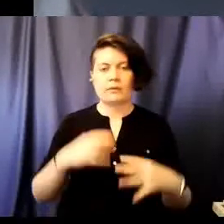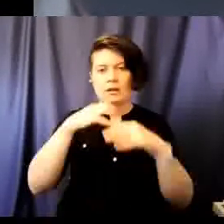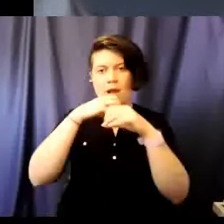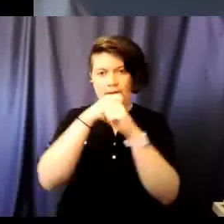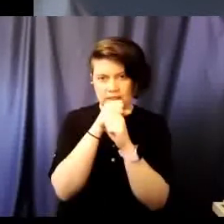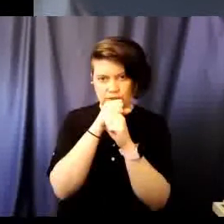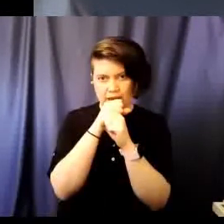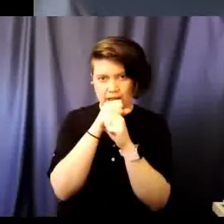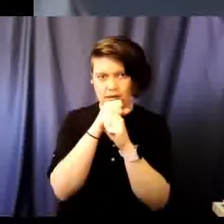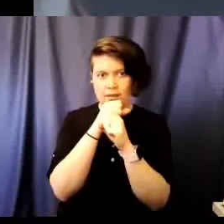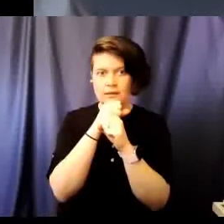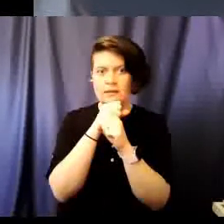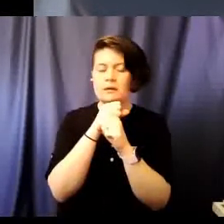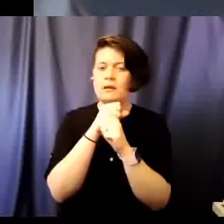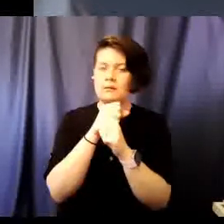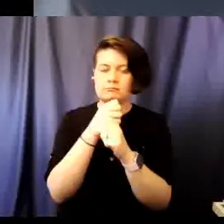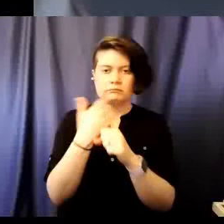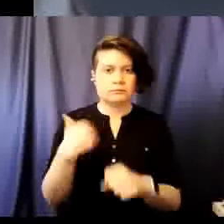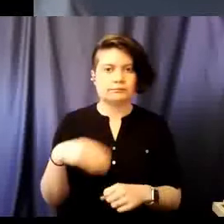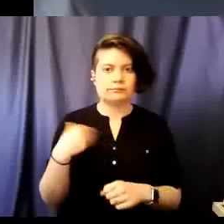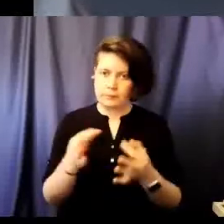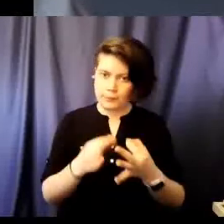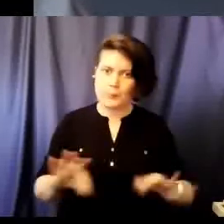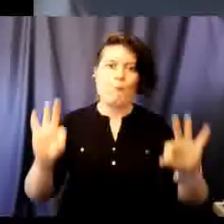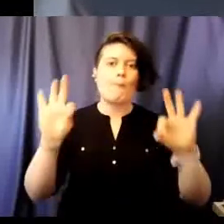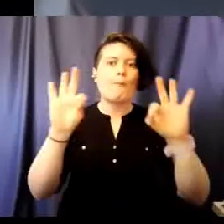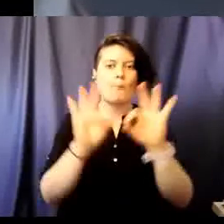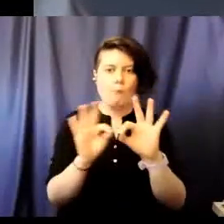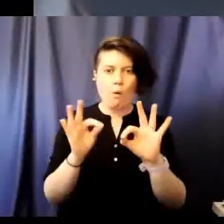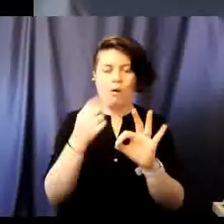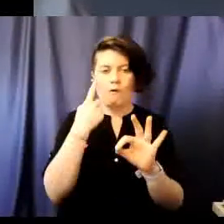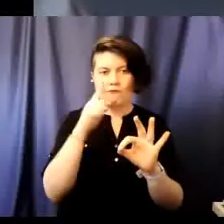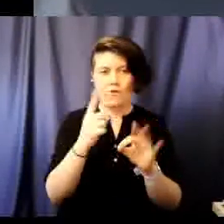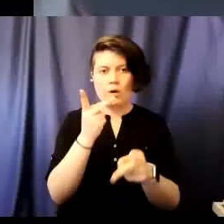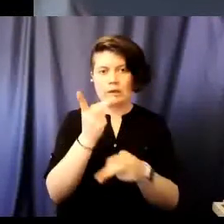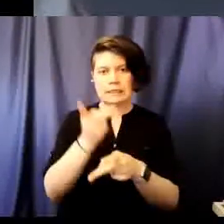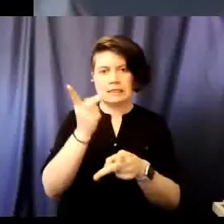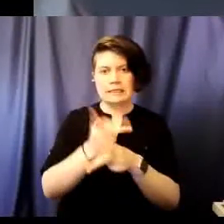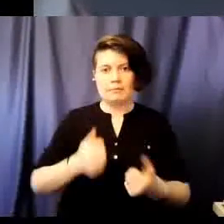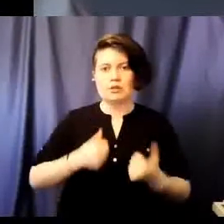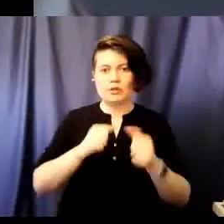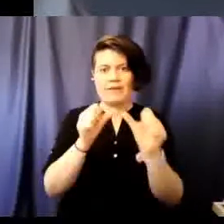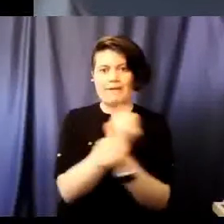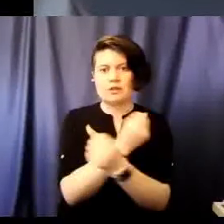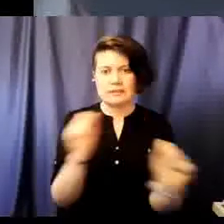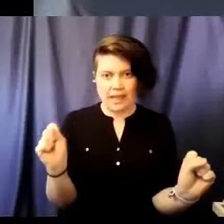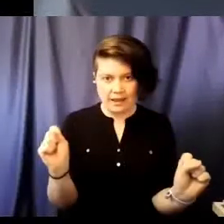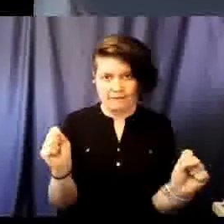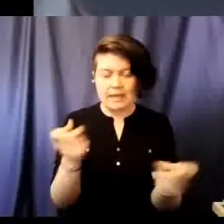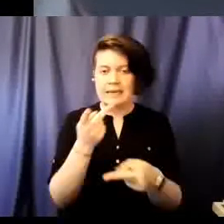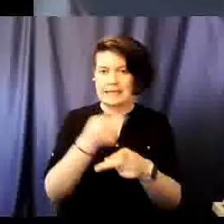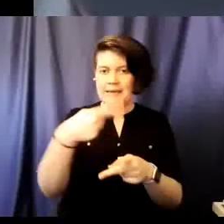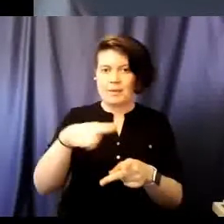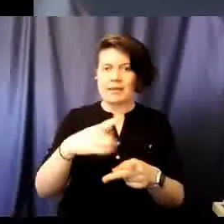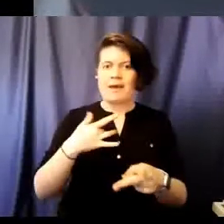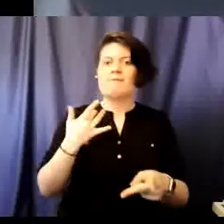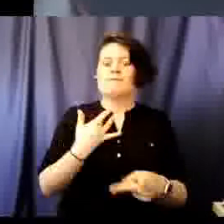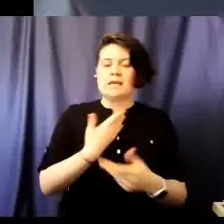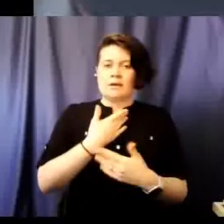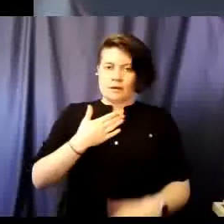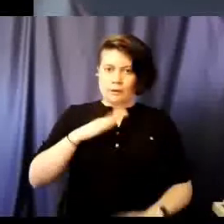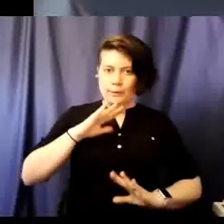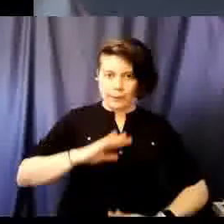Confidentiality can be an integral part of maintaining a survivor's safety and well-being, And we have to